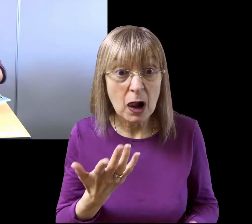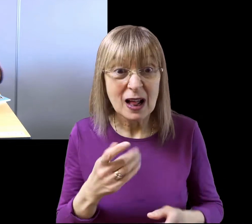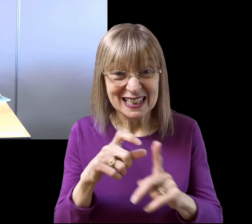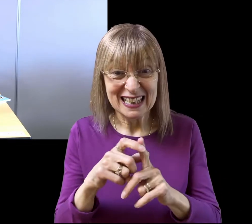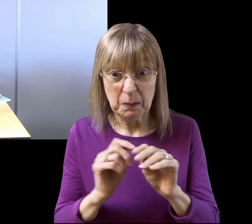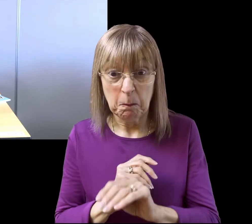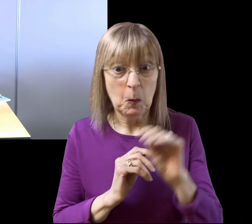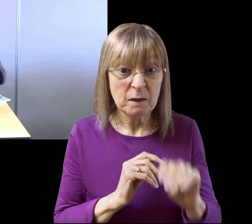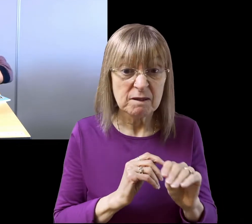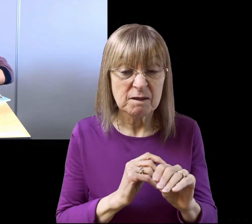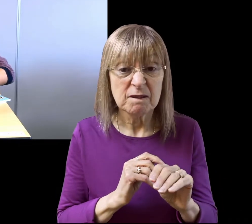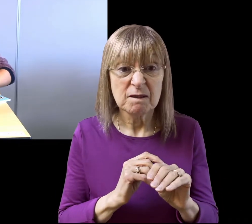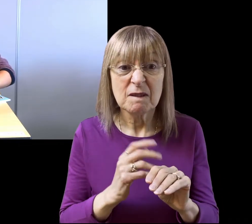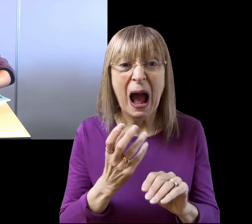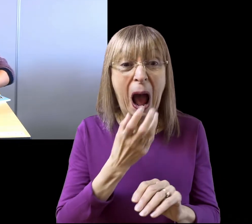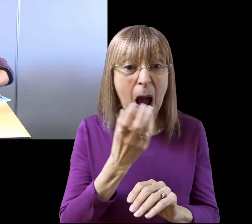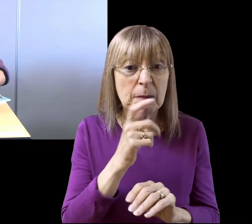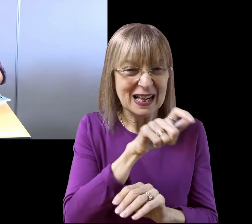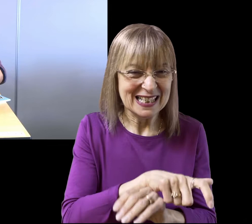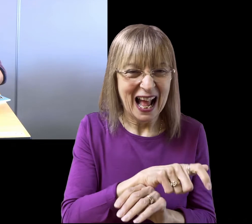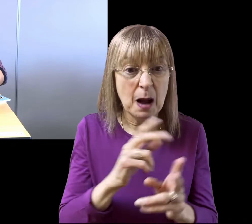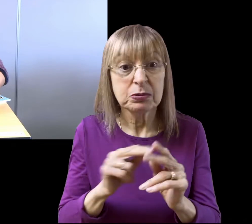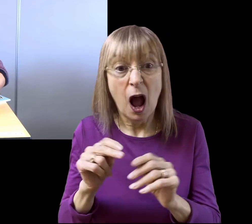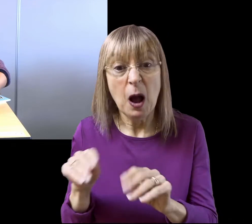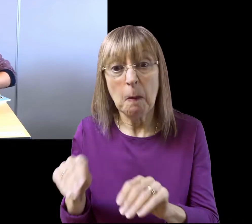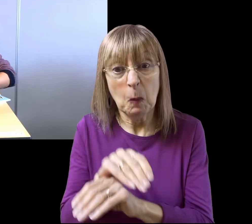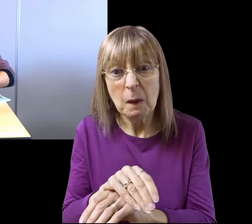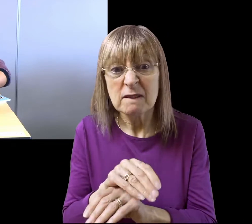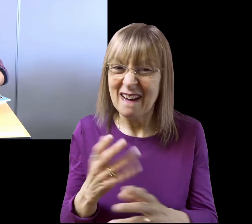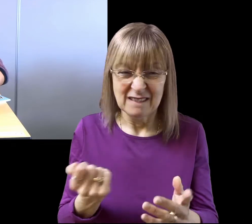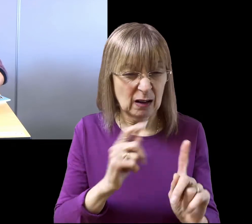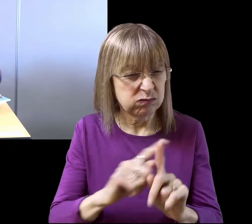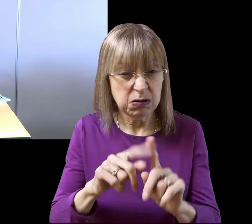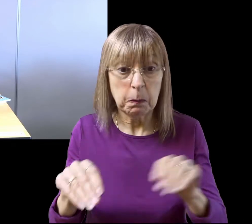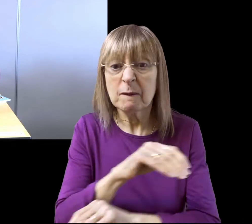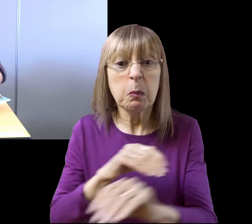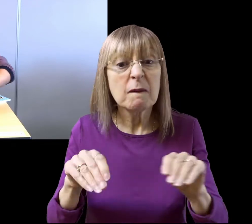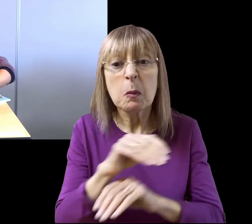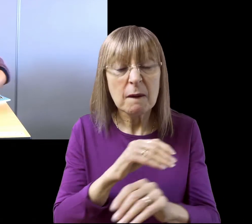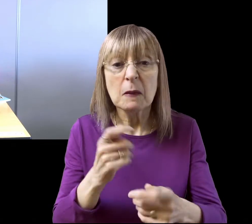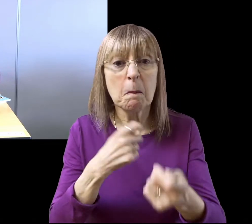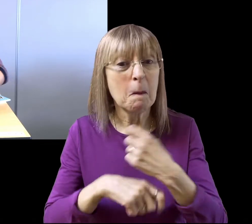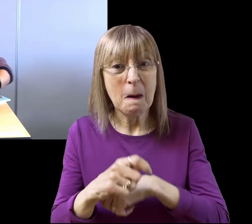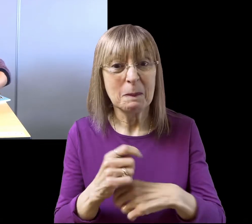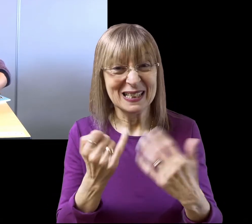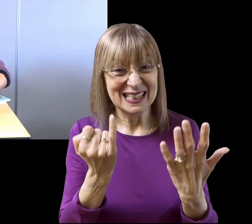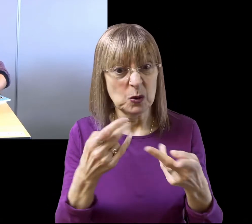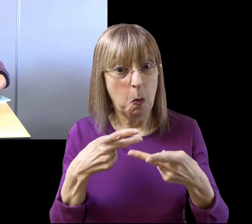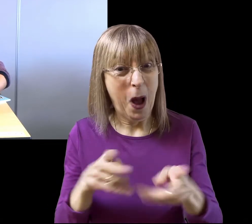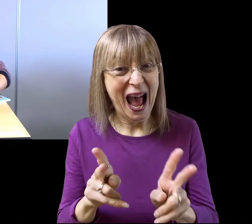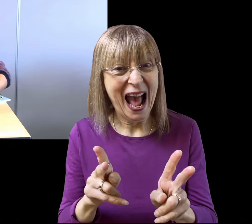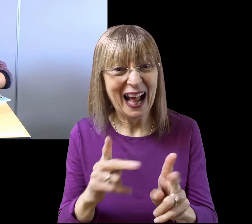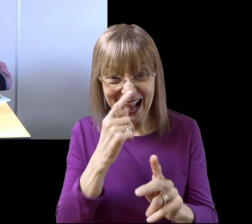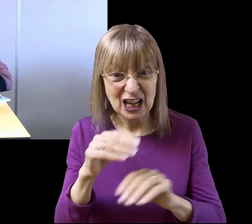Or I could have B first, leaving apple first, and keep banana and carrot here. But I could swap those 2 ways round. So that's